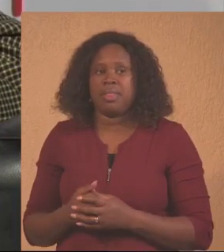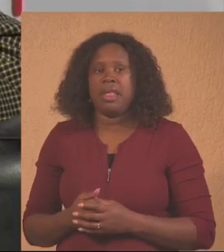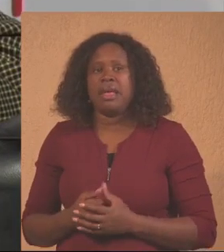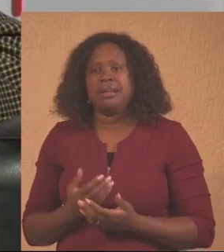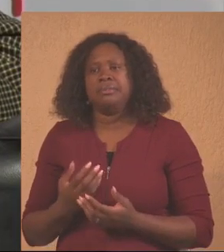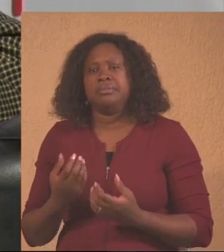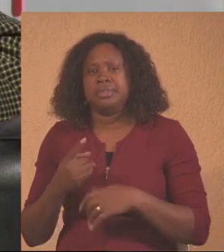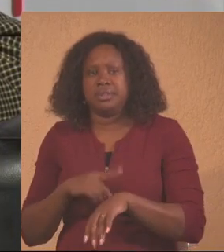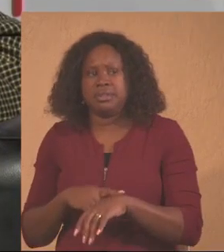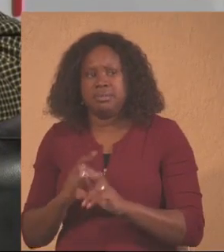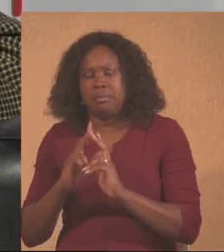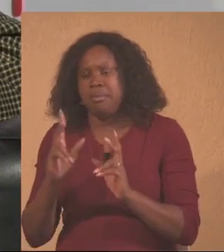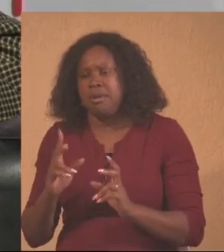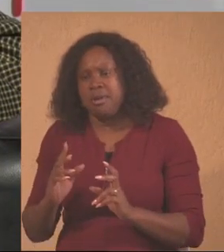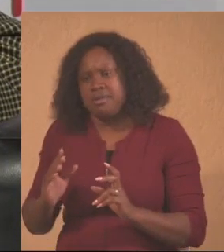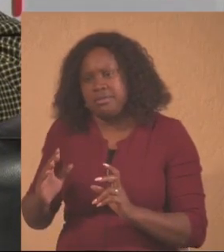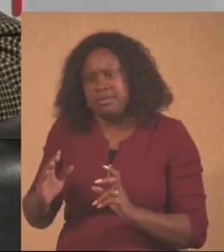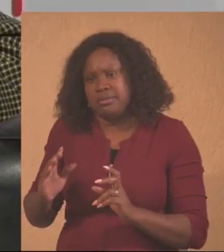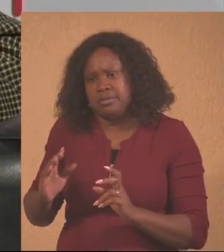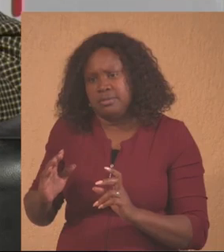for medical